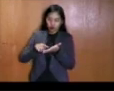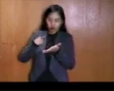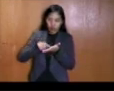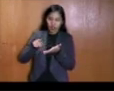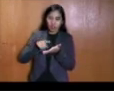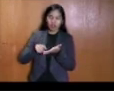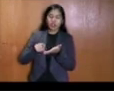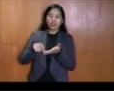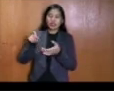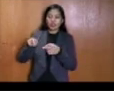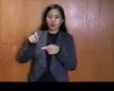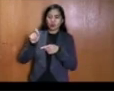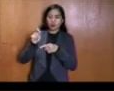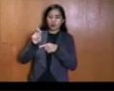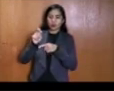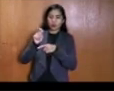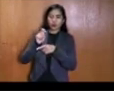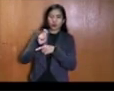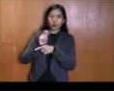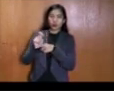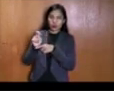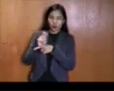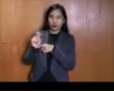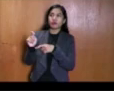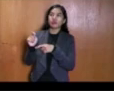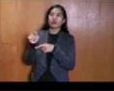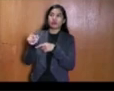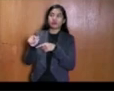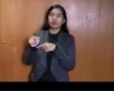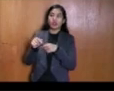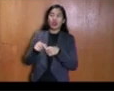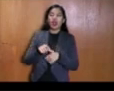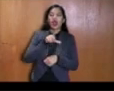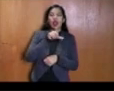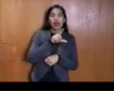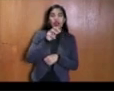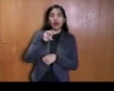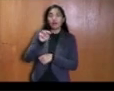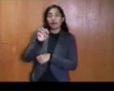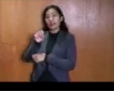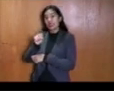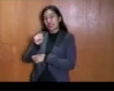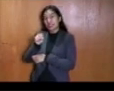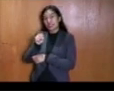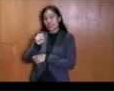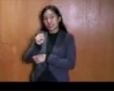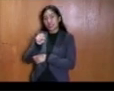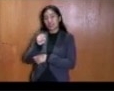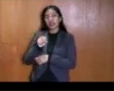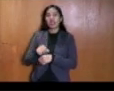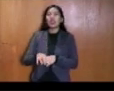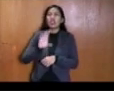these large language models, or LLMs, like ChatGPT,